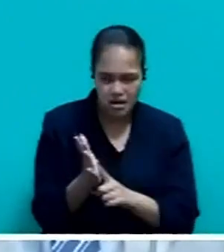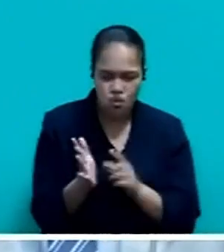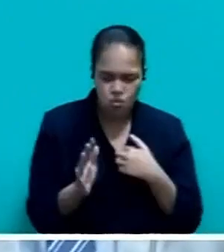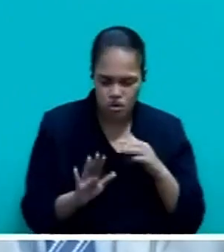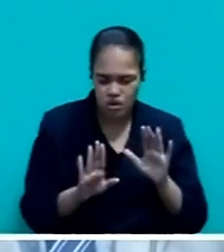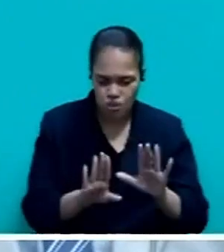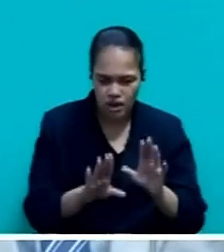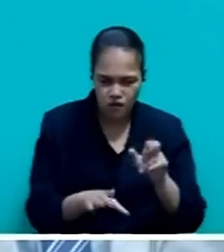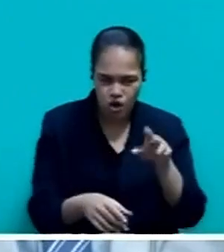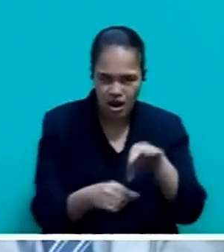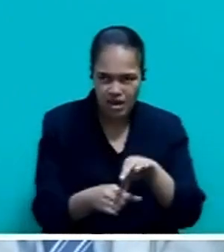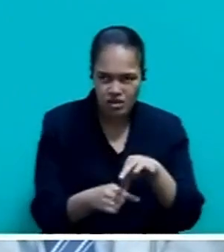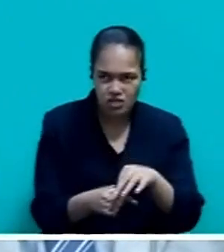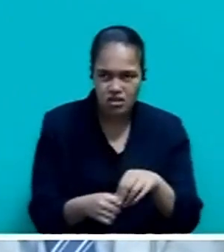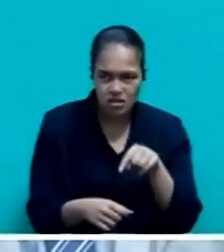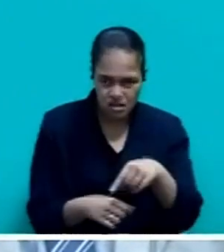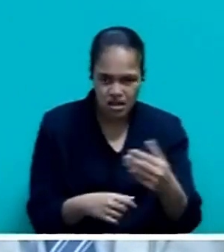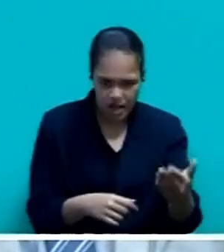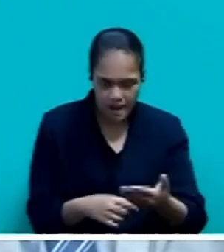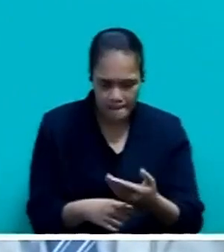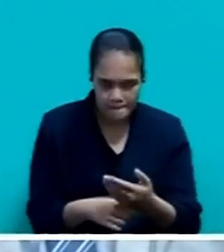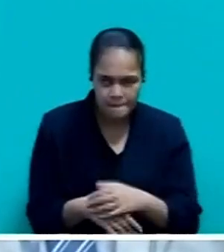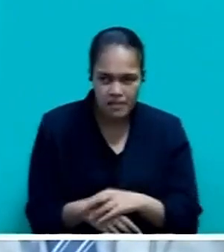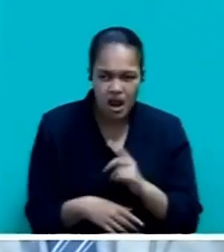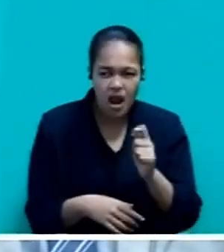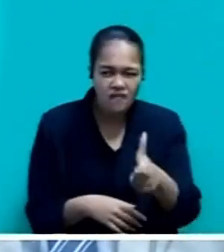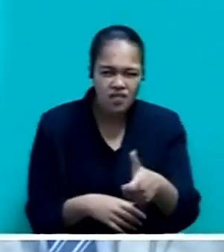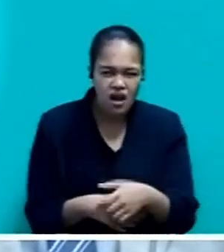because this was coming. And this has come after that